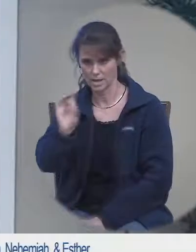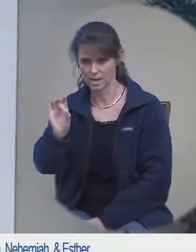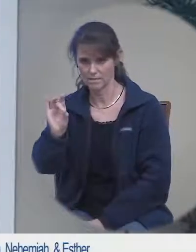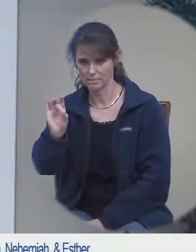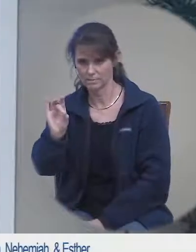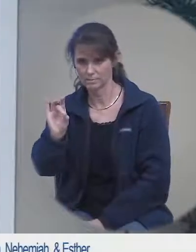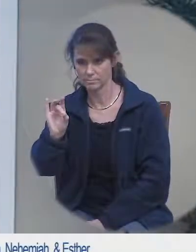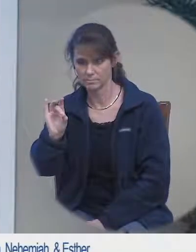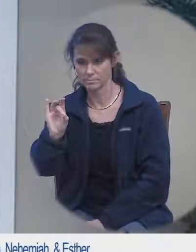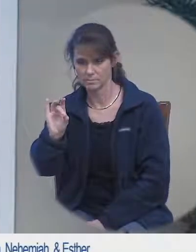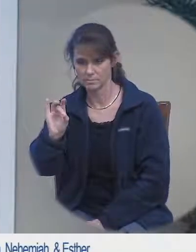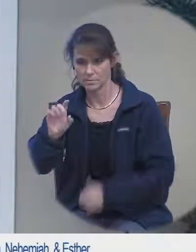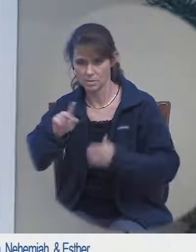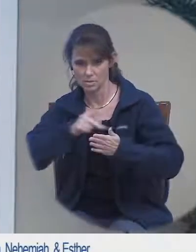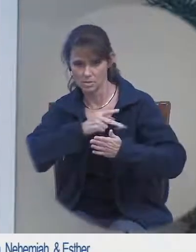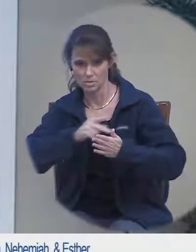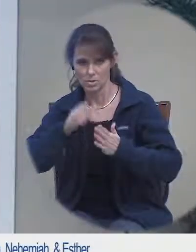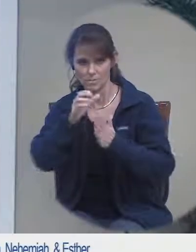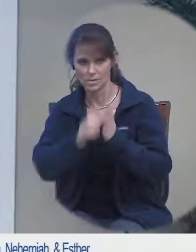Psalm 48.